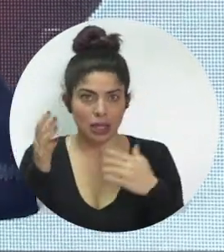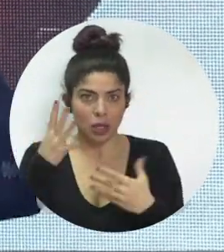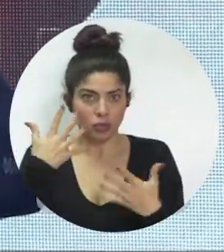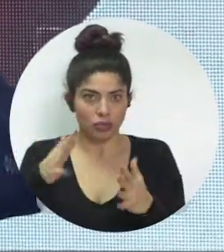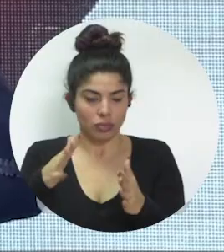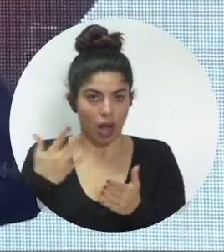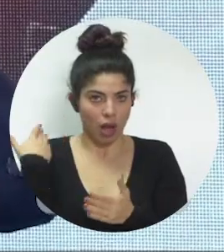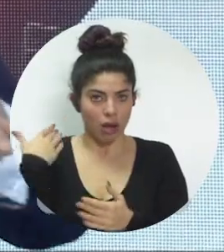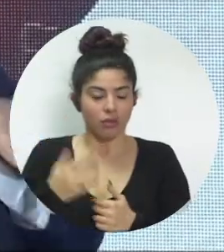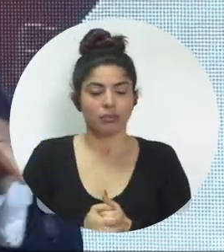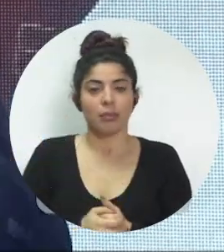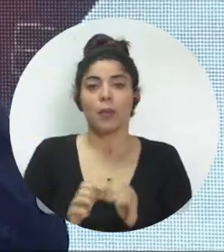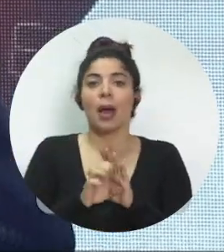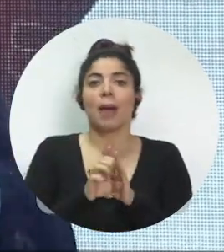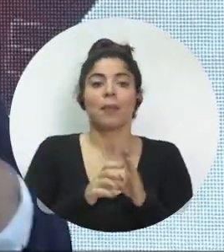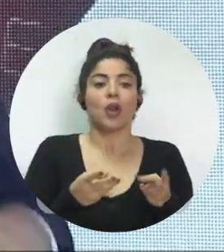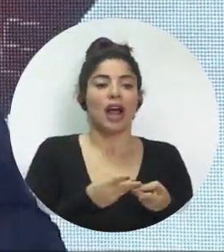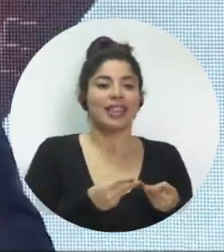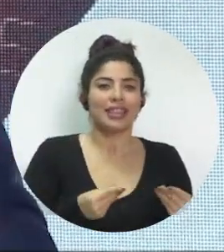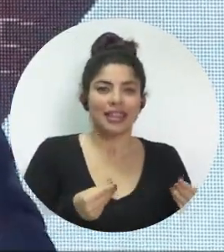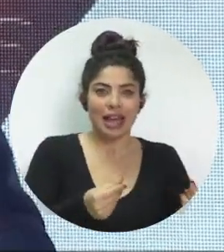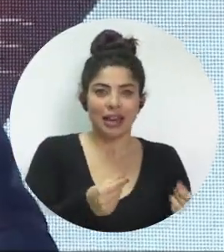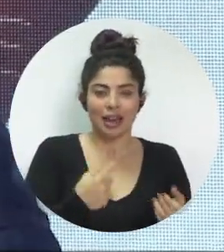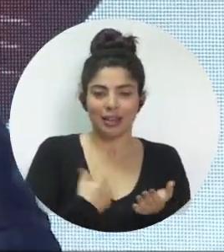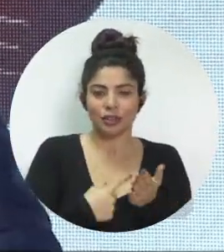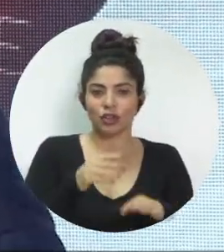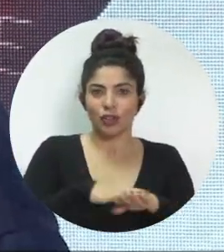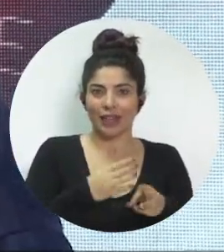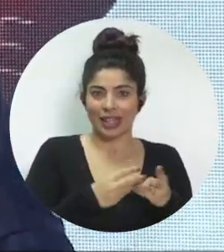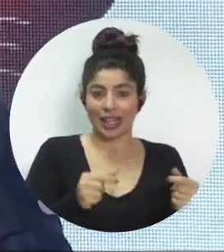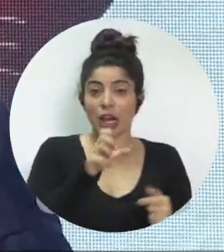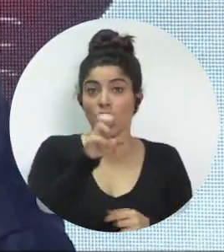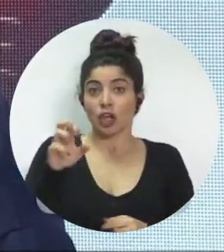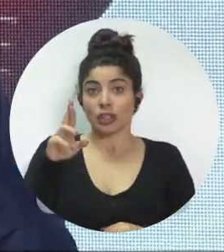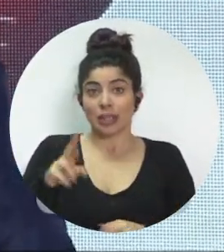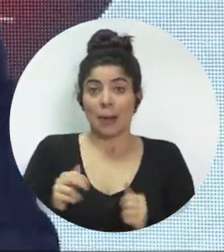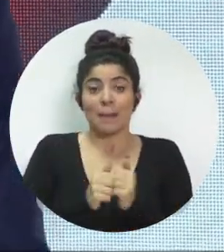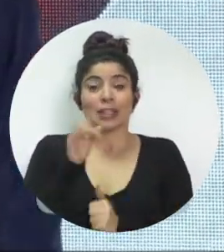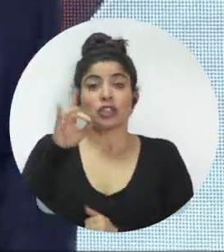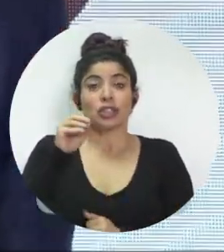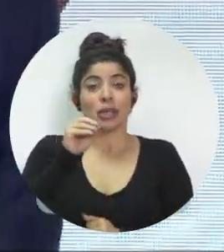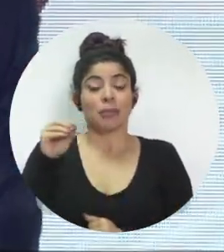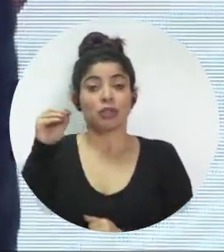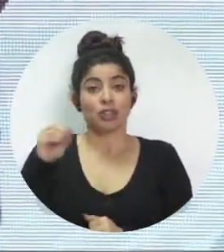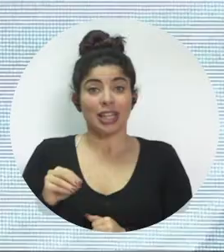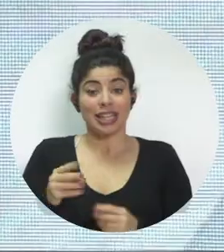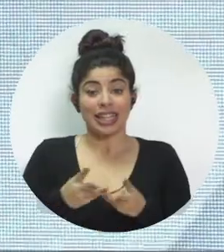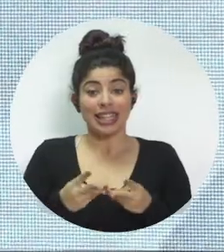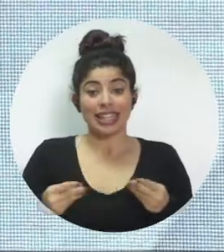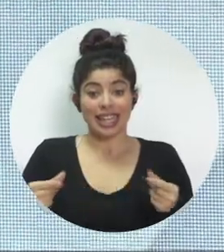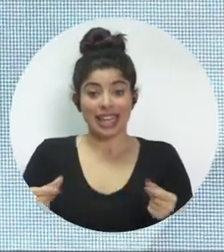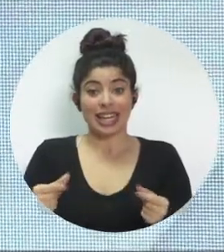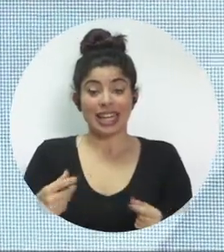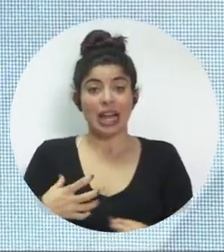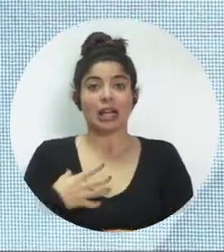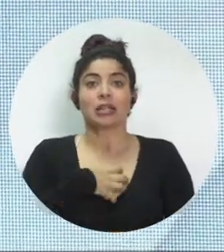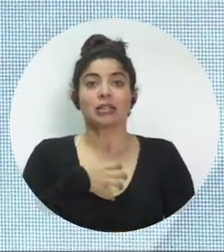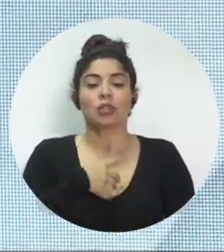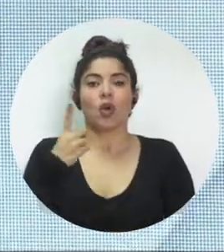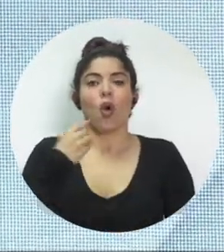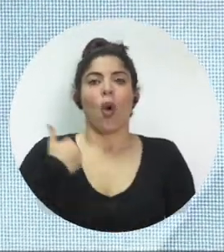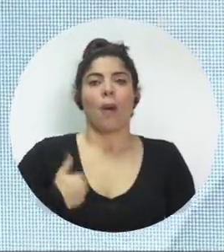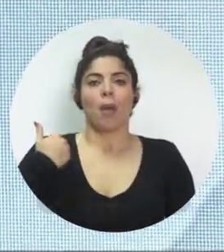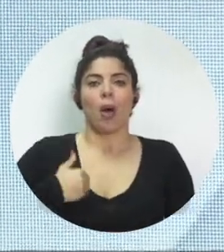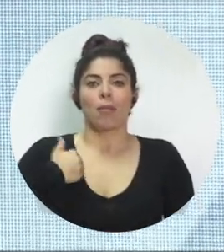and inequality in the climate change. For example, the land, the discussion about land. In Costa